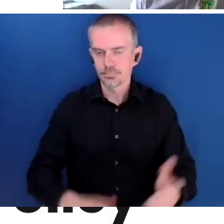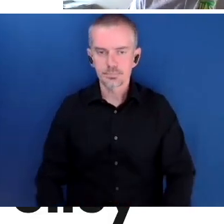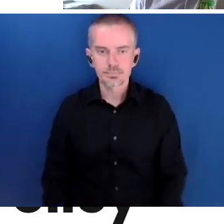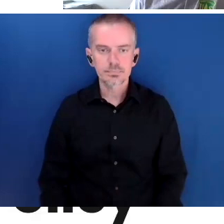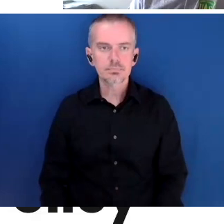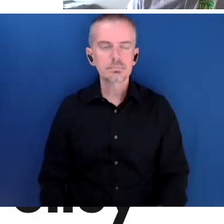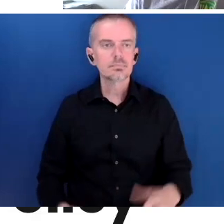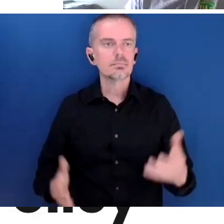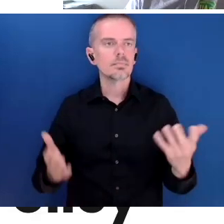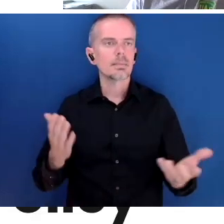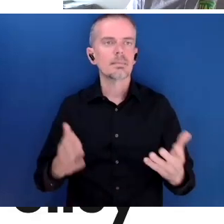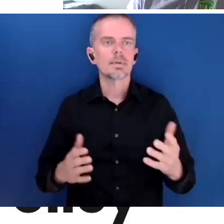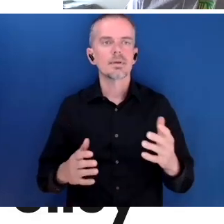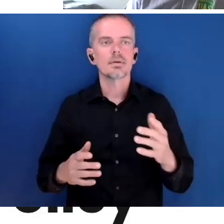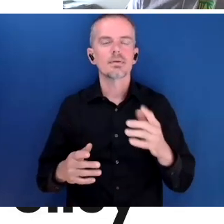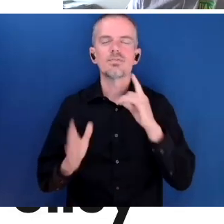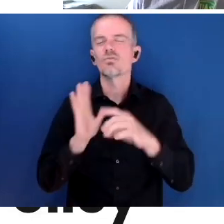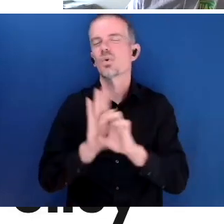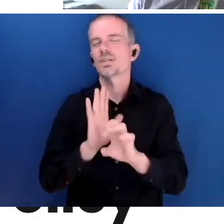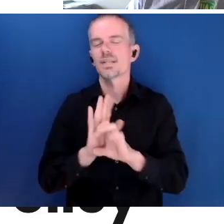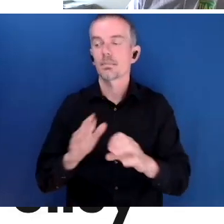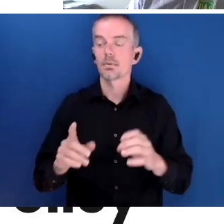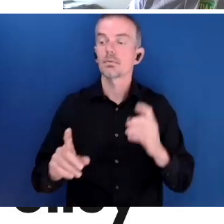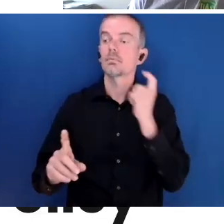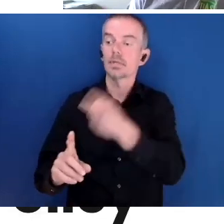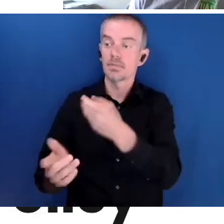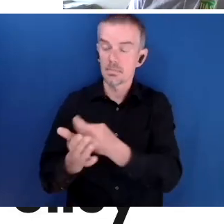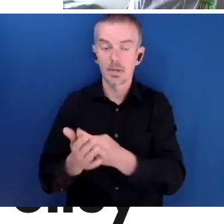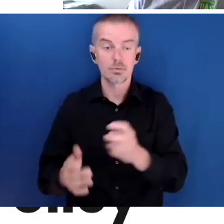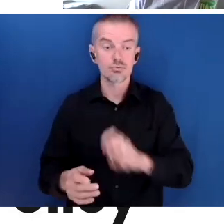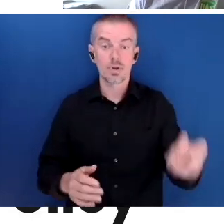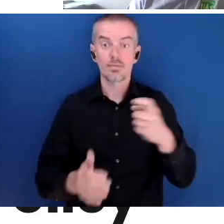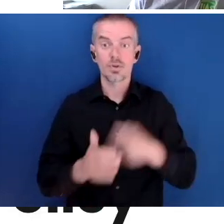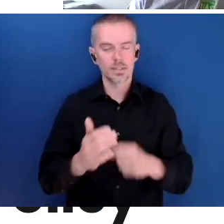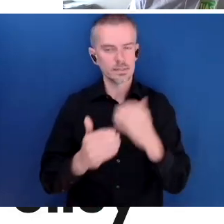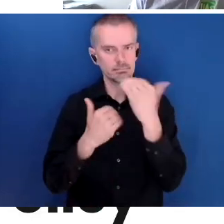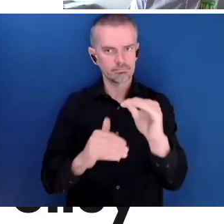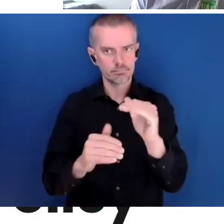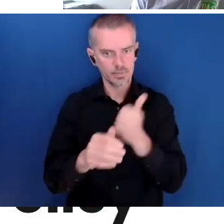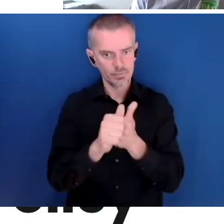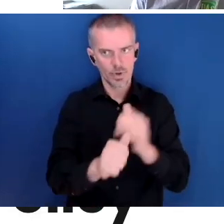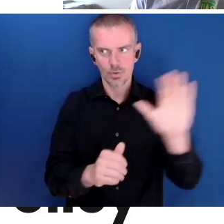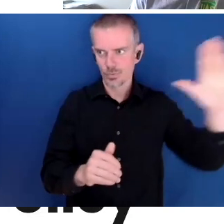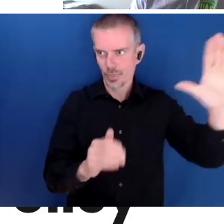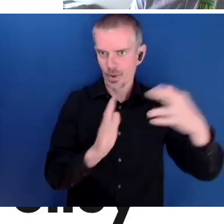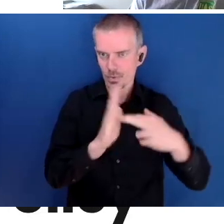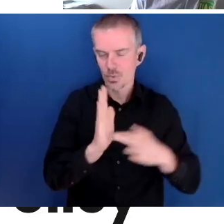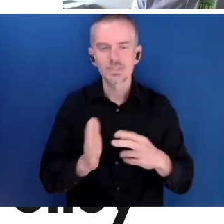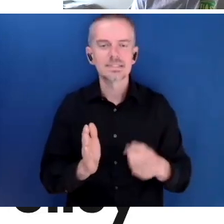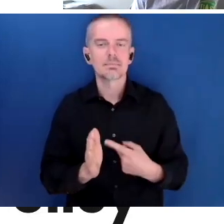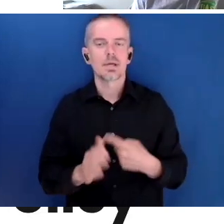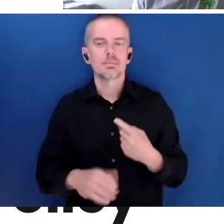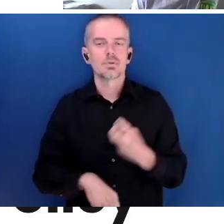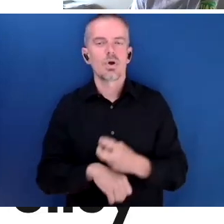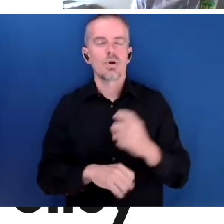on applicable travel costs or meeting expenses. So, for example, sometimes it's difficult for Forest Service